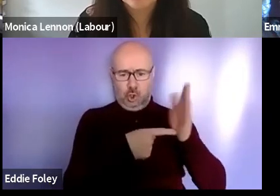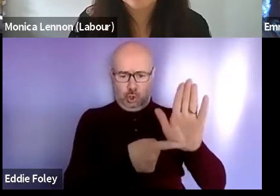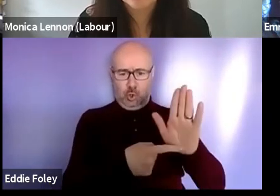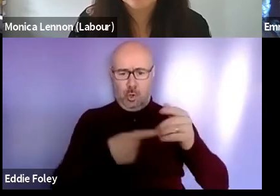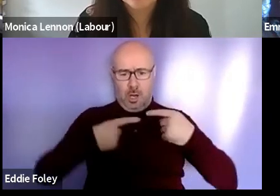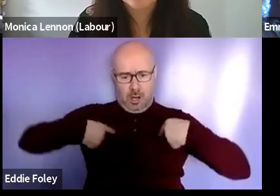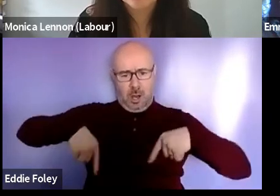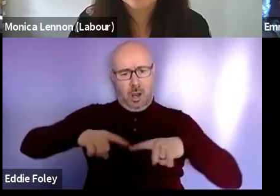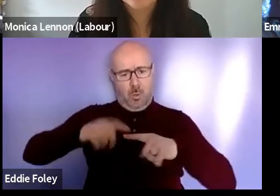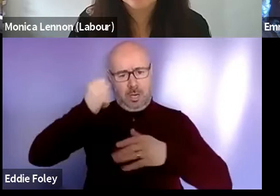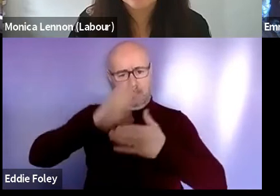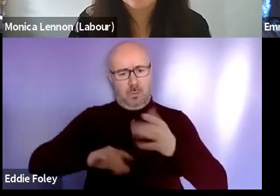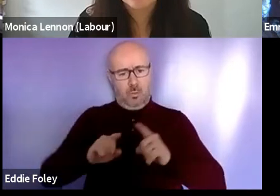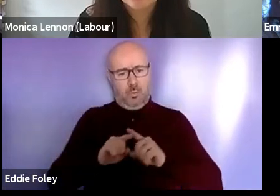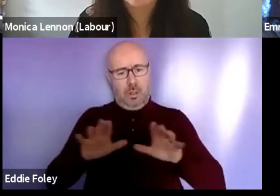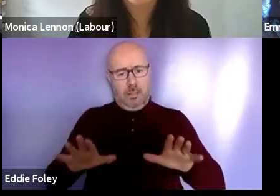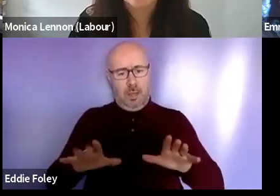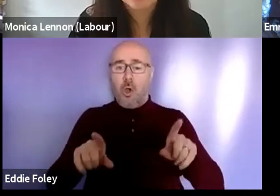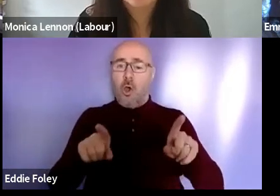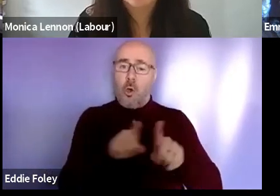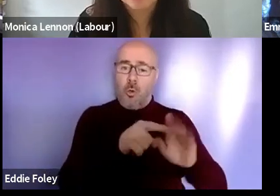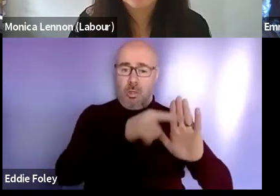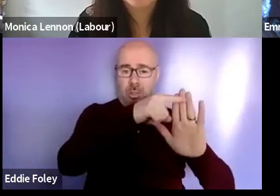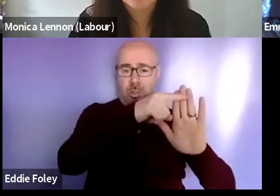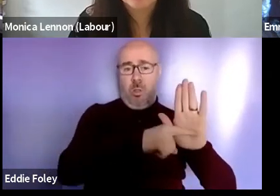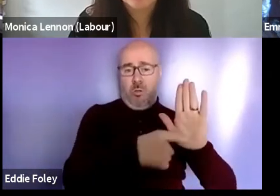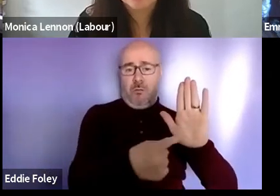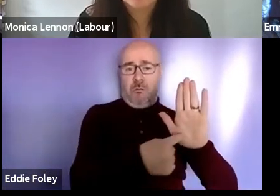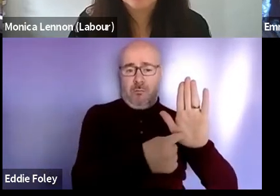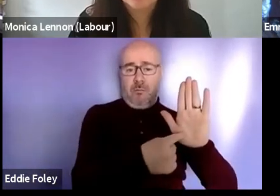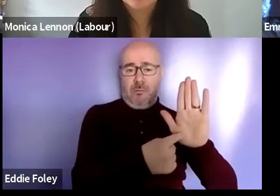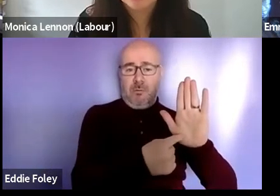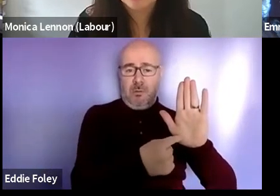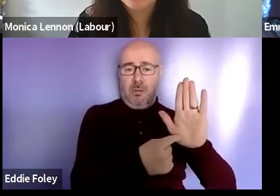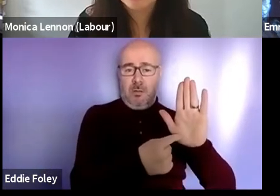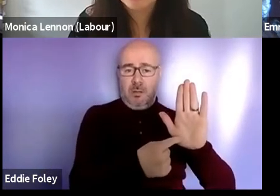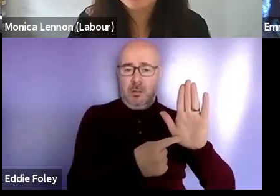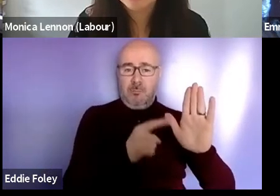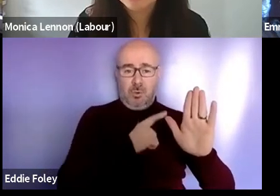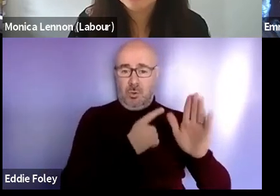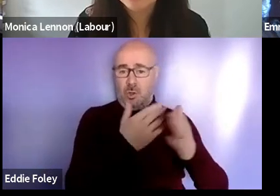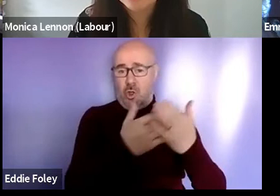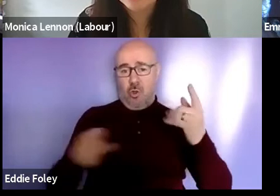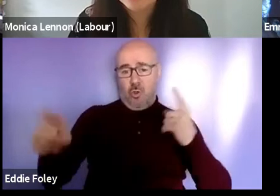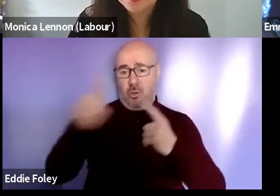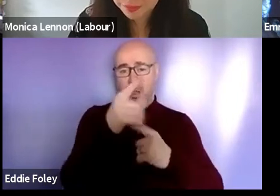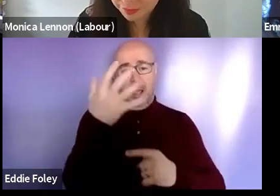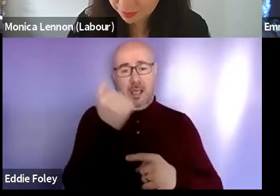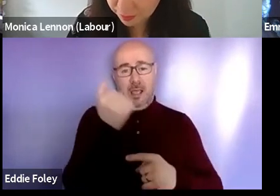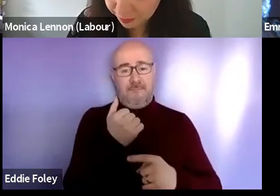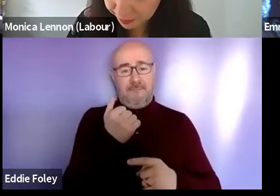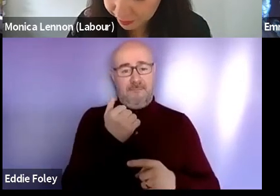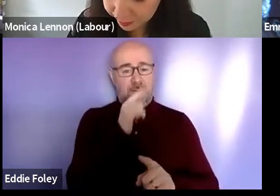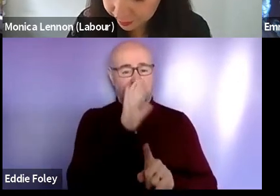to protect people, is doing its job and not tolerating offences which are motivated by prejudice towards disabled people.